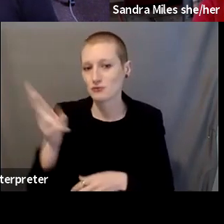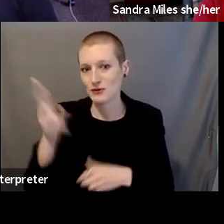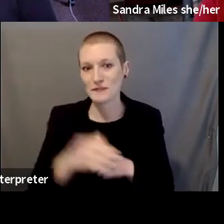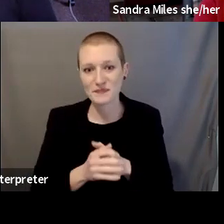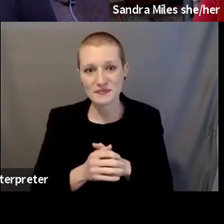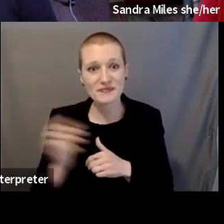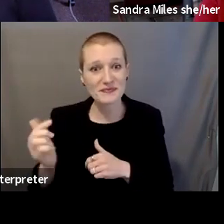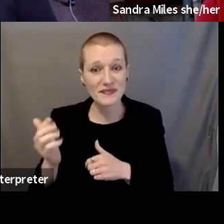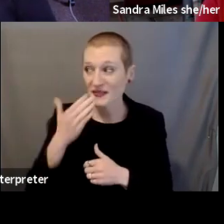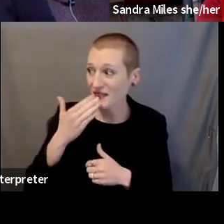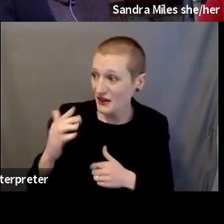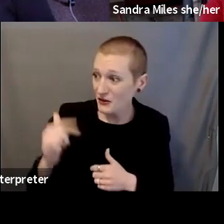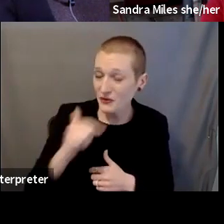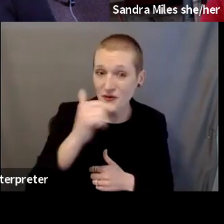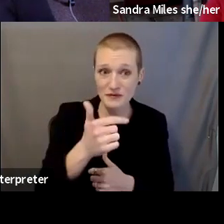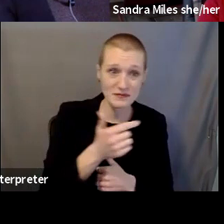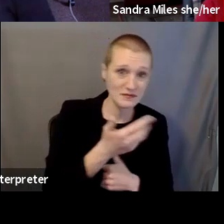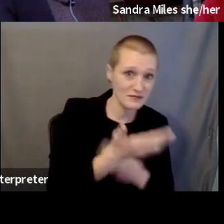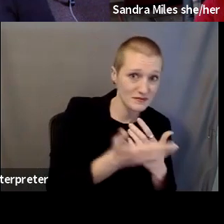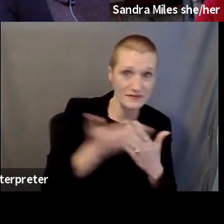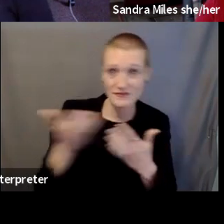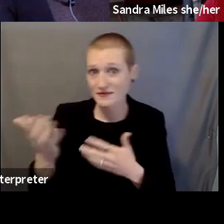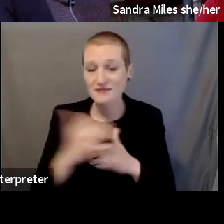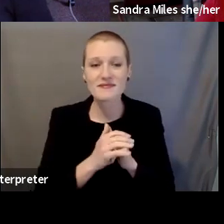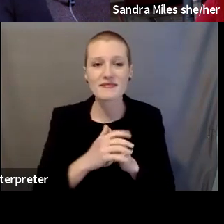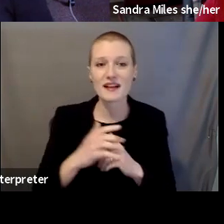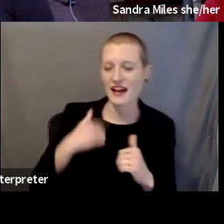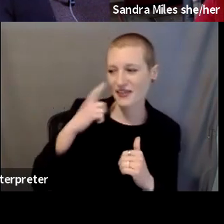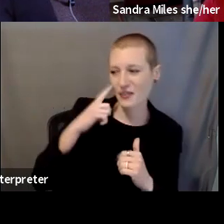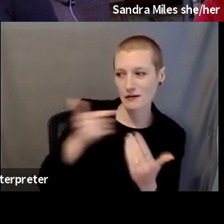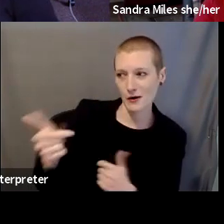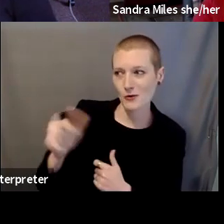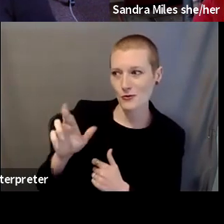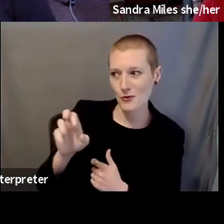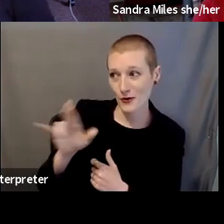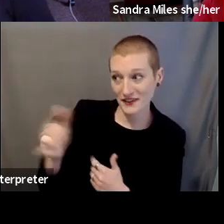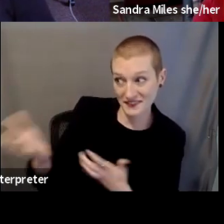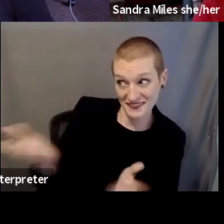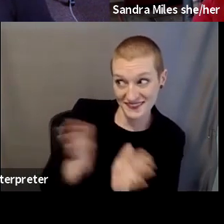Thank you. Dr. Rivera or Rory, either one. I was going to let Rory go since I had started on the thing. Go ahead, Rory.